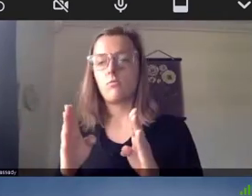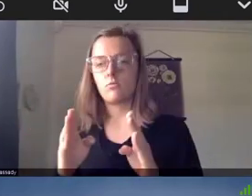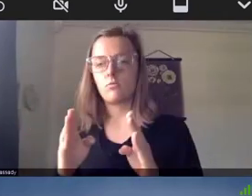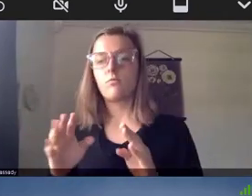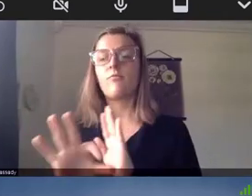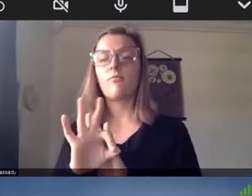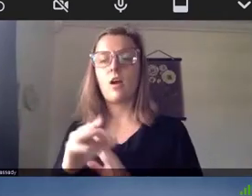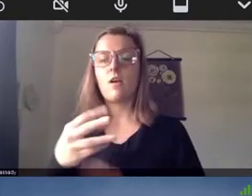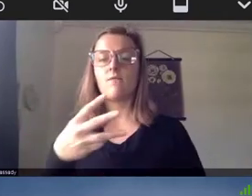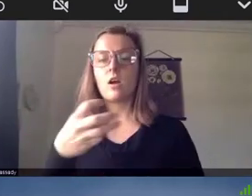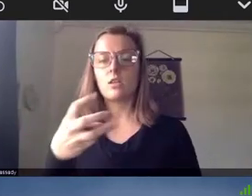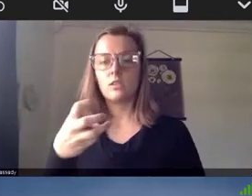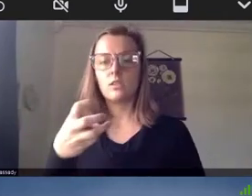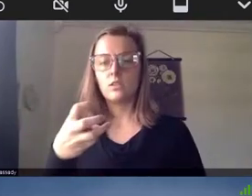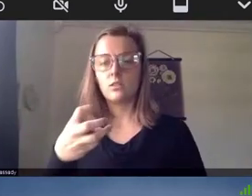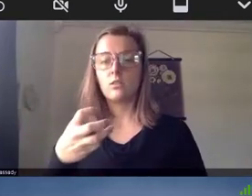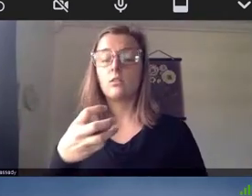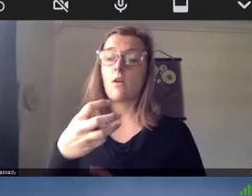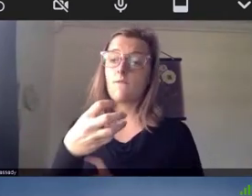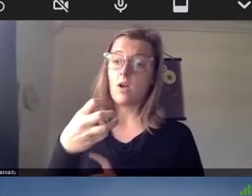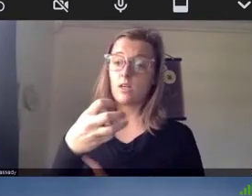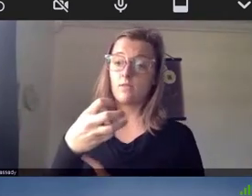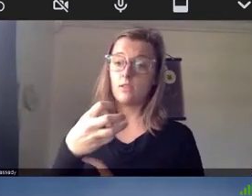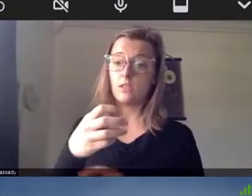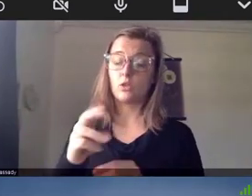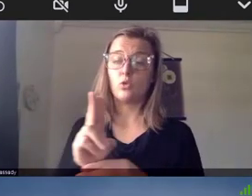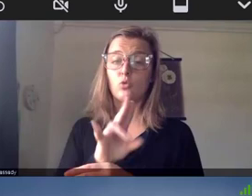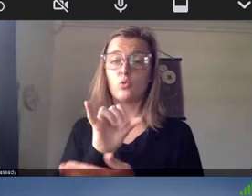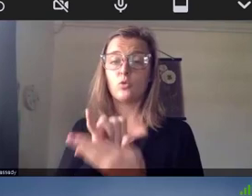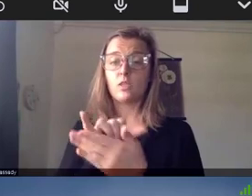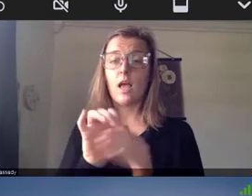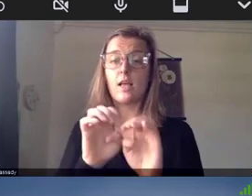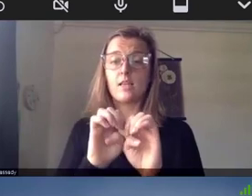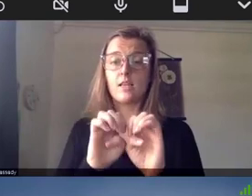effectiveness and the definition of Qmax to find Qactual.